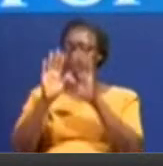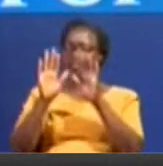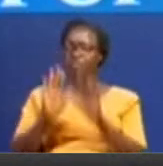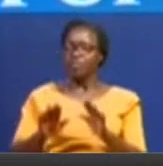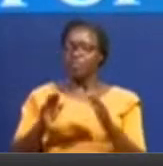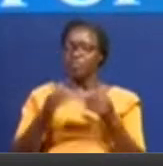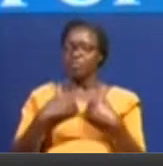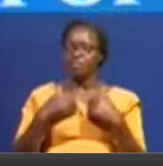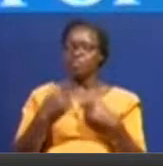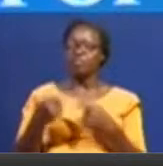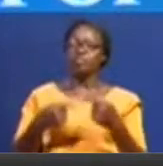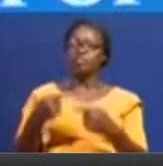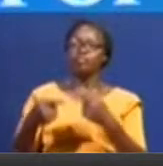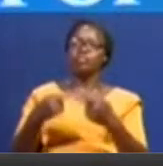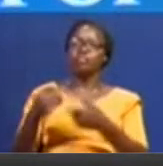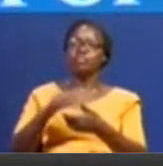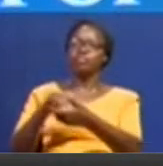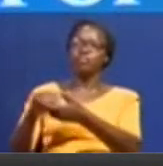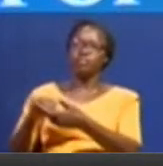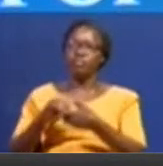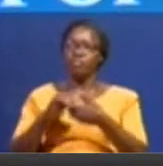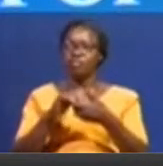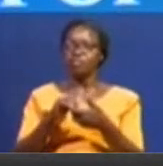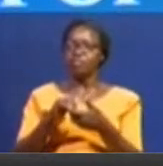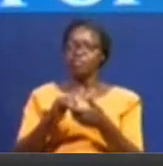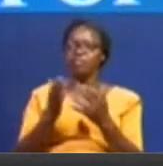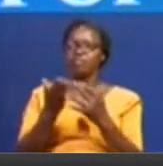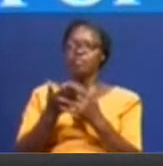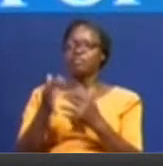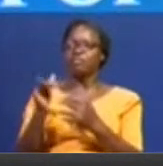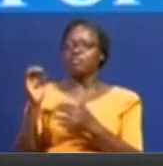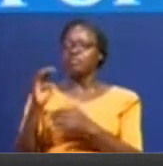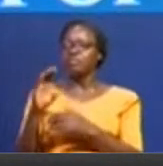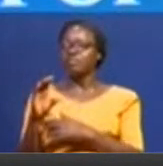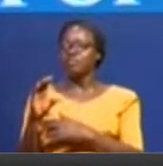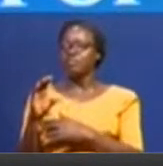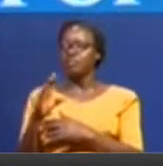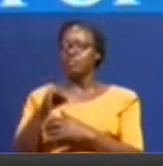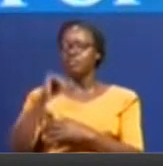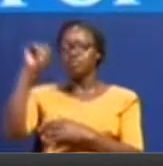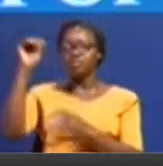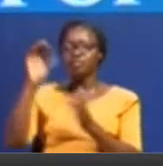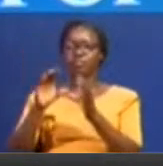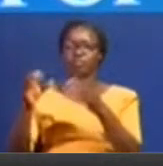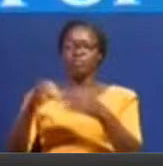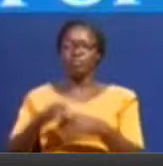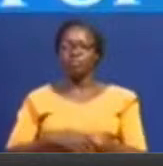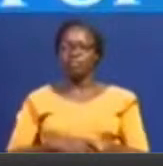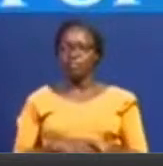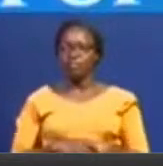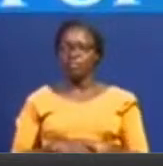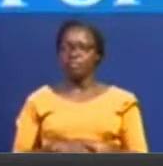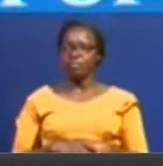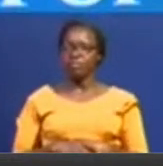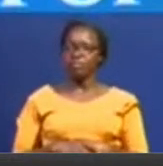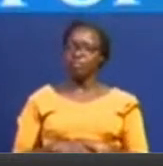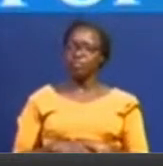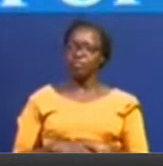to have continuous engagement between IEBC and political parties.